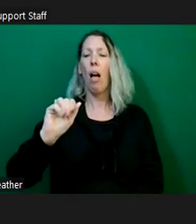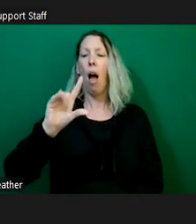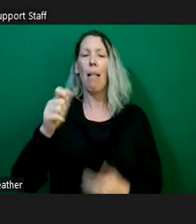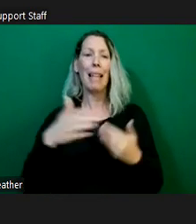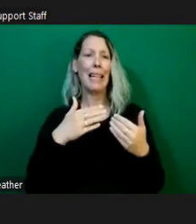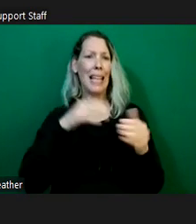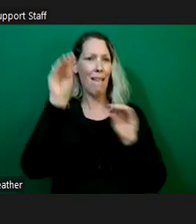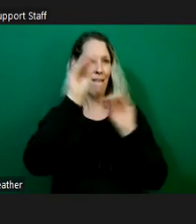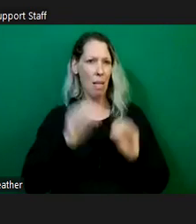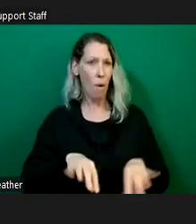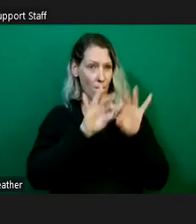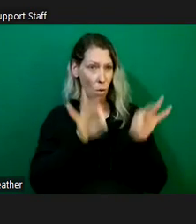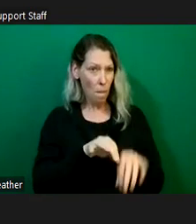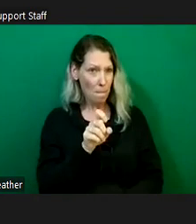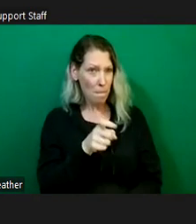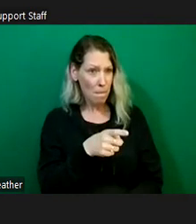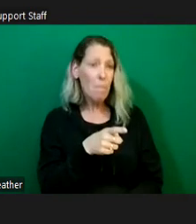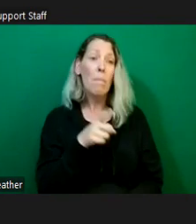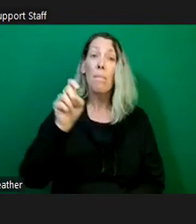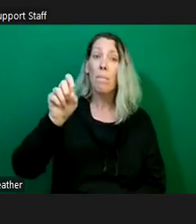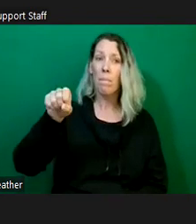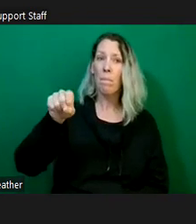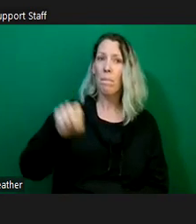kind. Is that what you're thinking, like a fillable form?